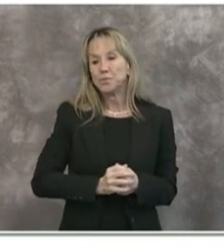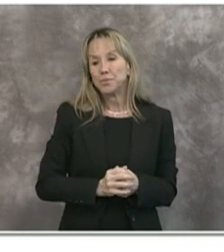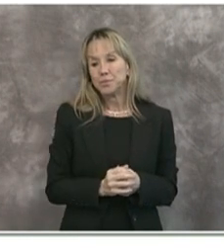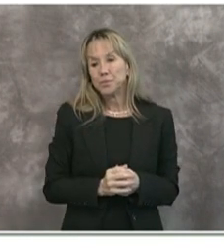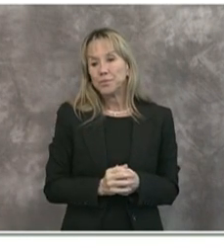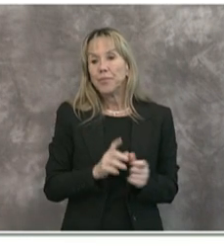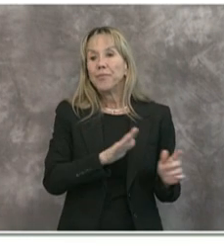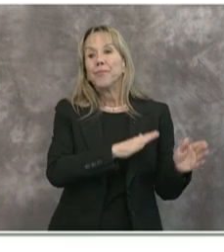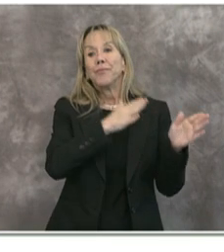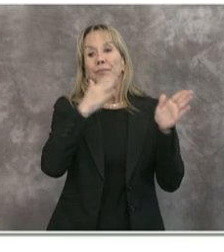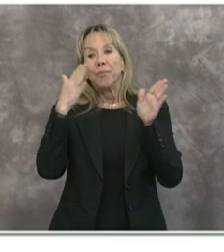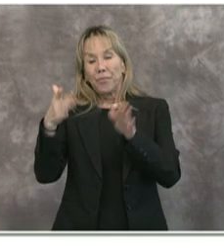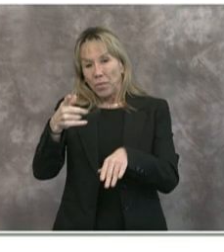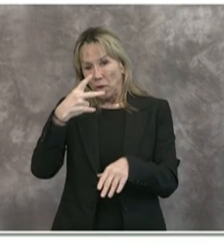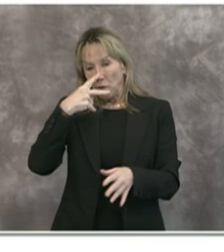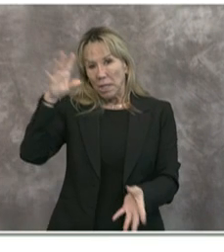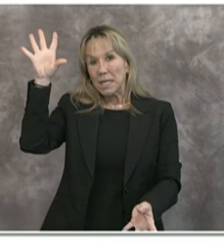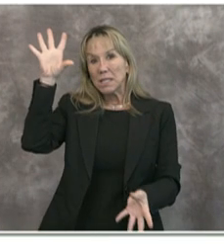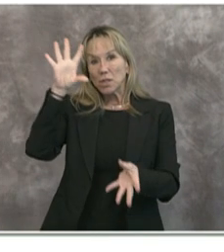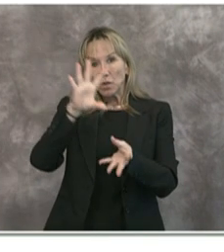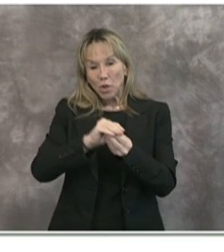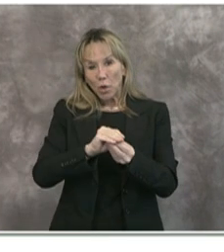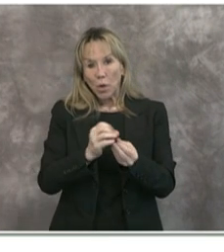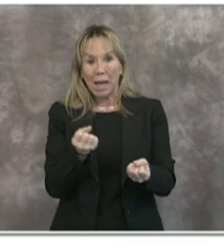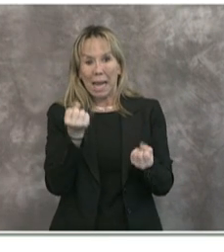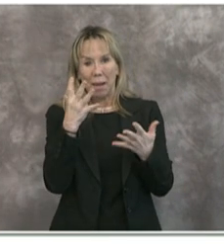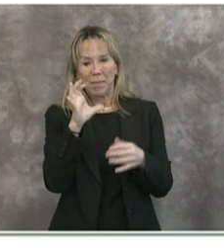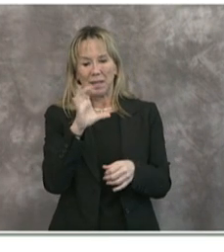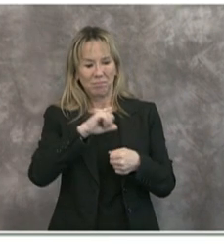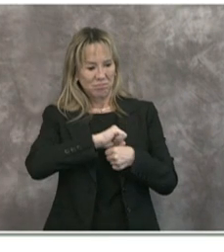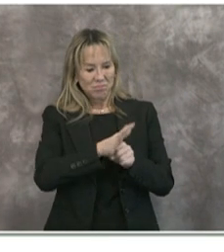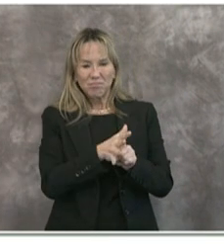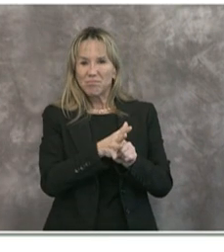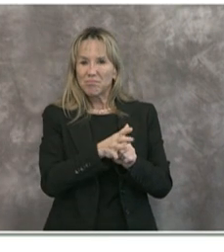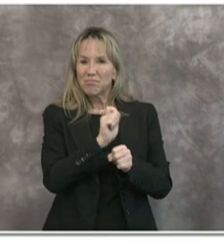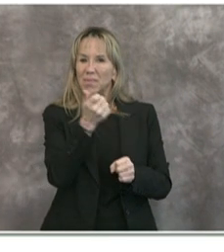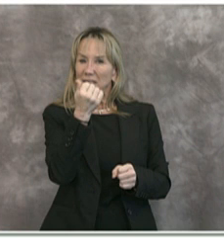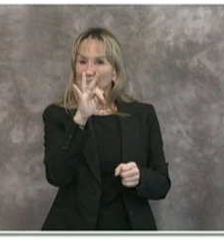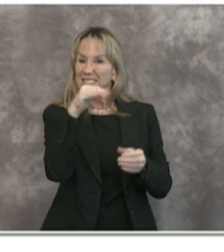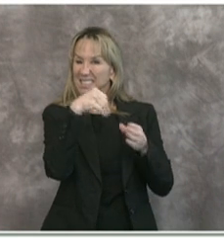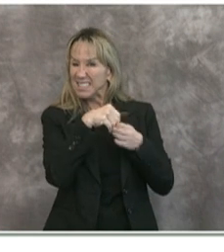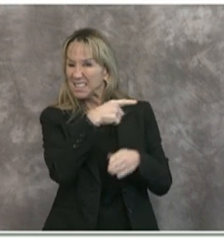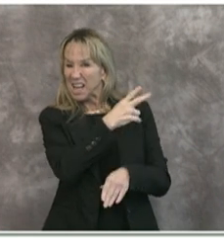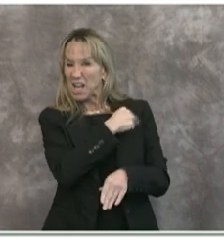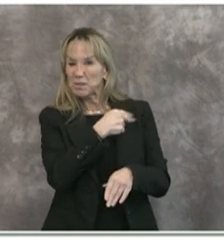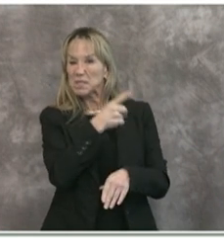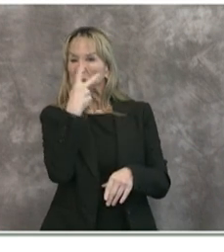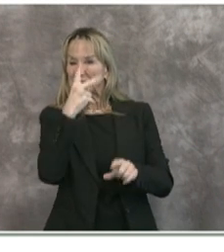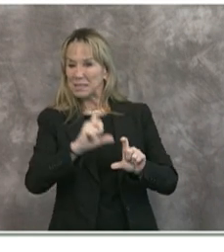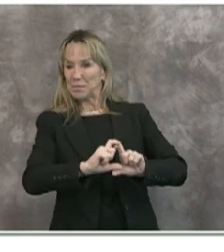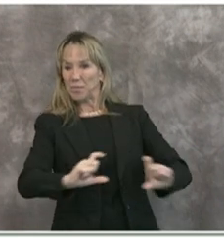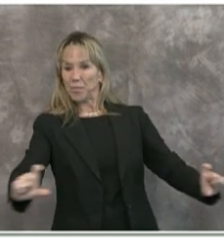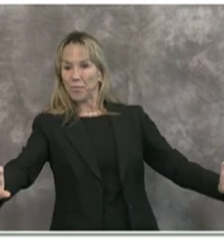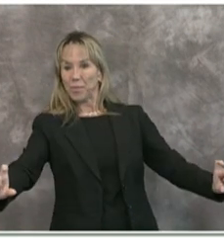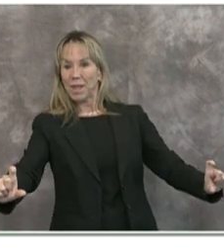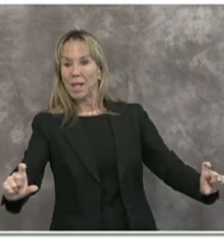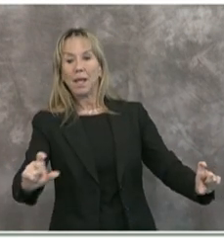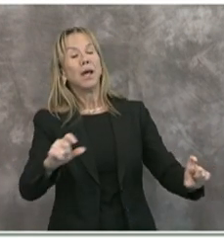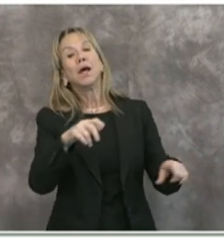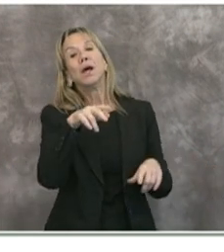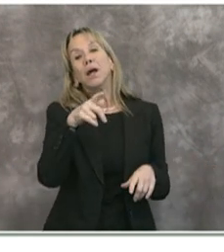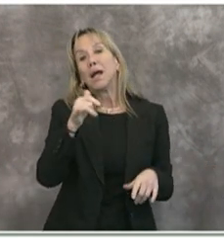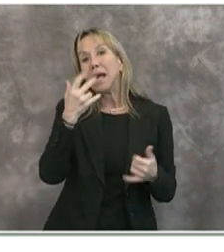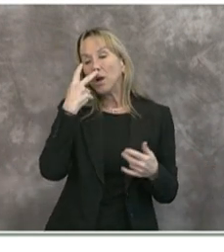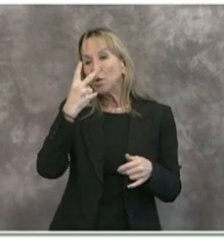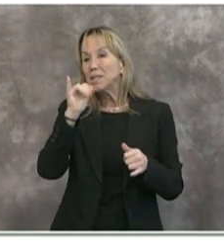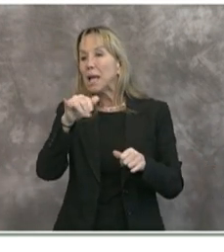see total COVID-related cases in our hospital there at the bottom in the 354. Non-COVID-related patients above it in